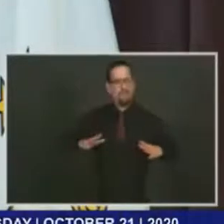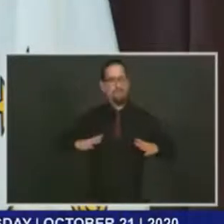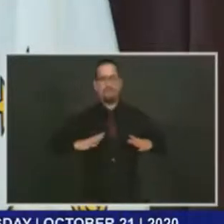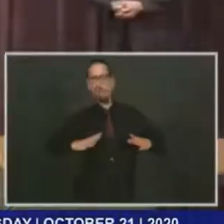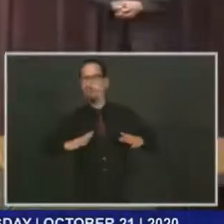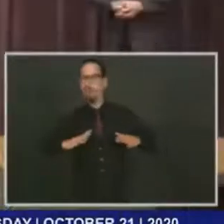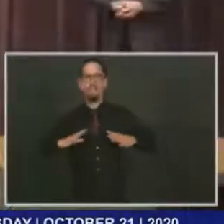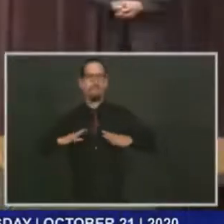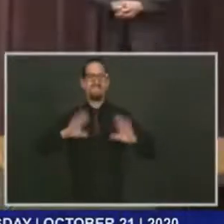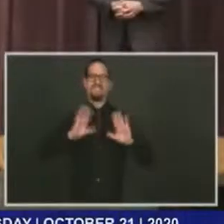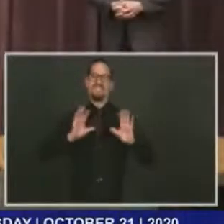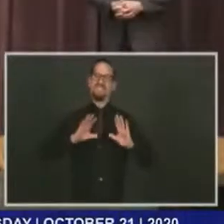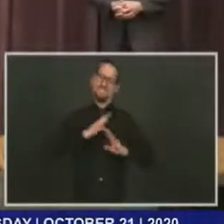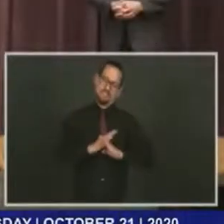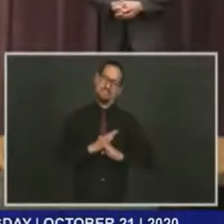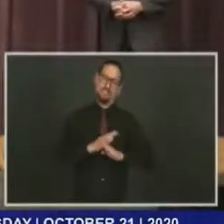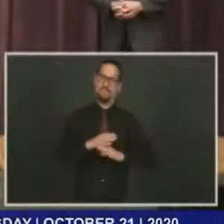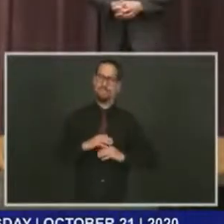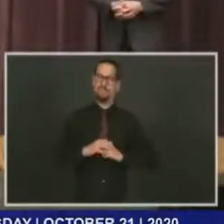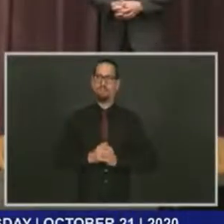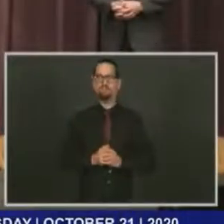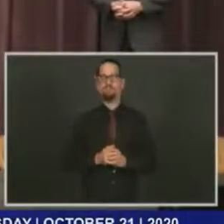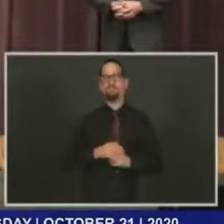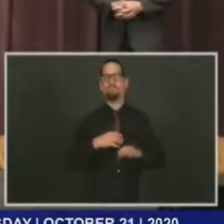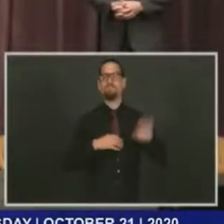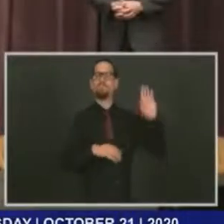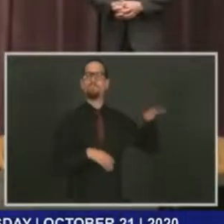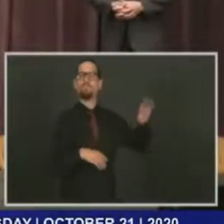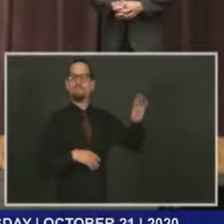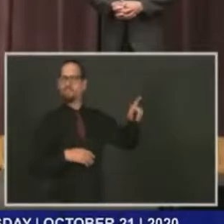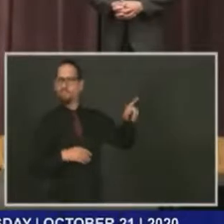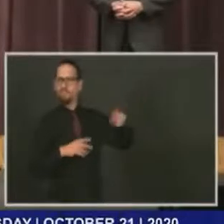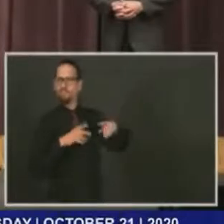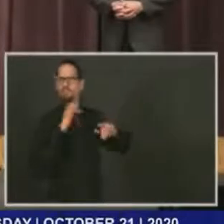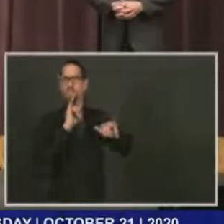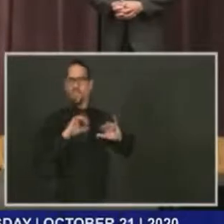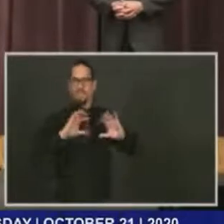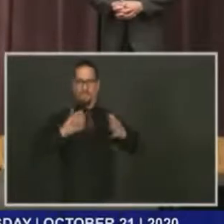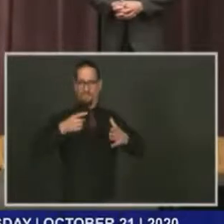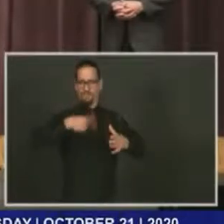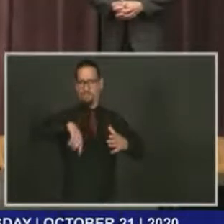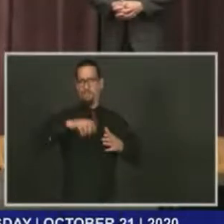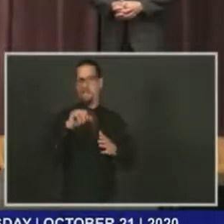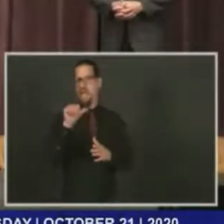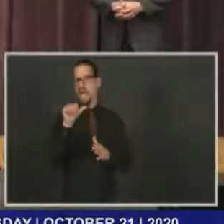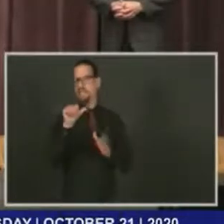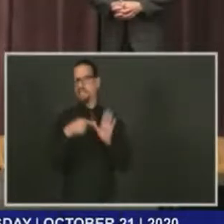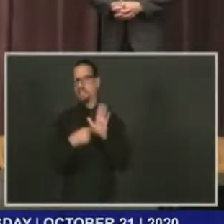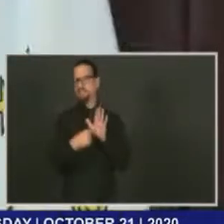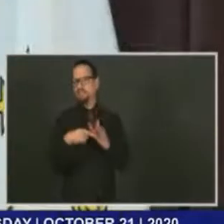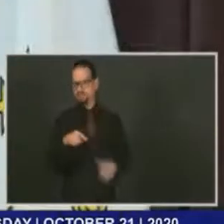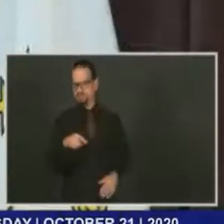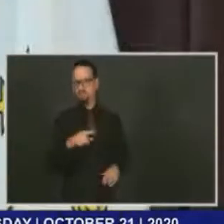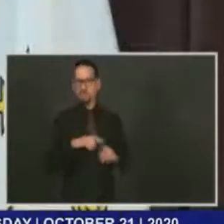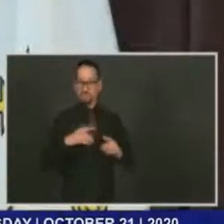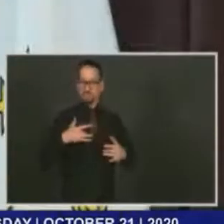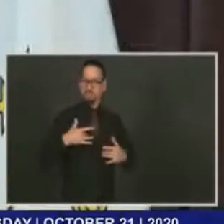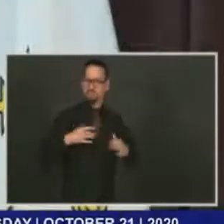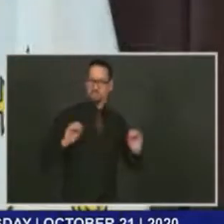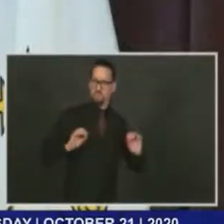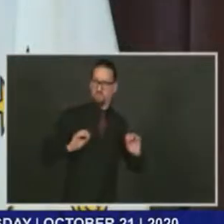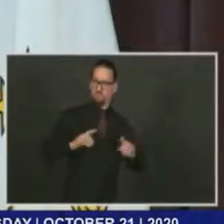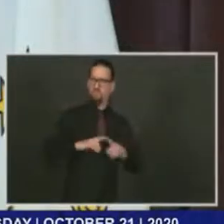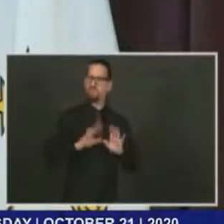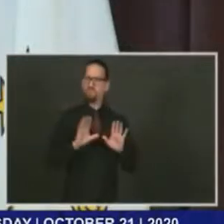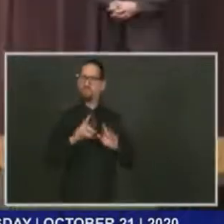population. Roughly what percentage of those people who asymptomatically test positive never develop symptoms? Let me get back to you on